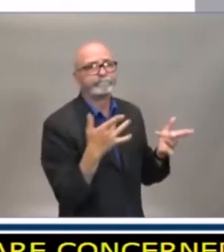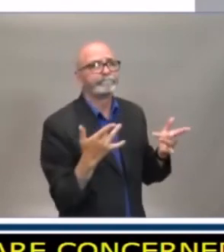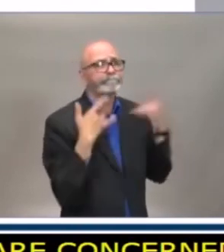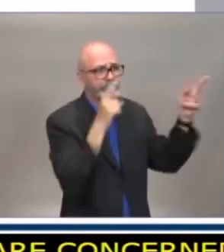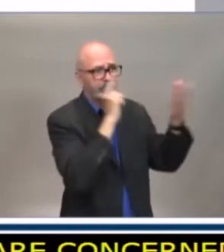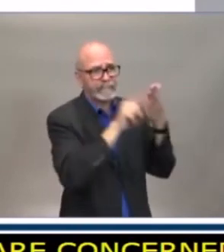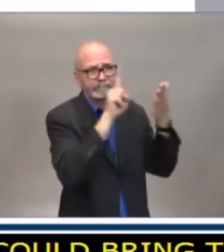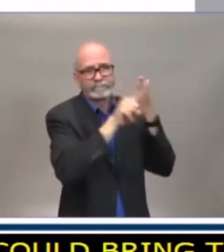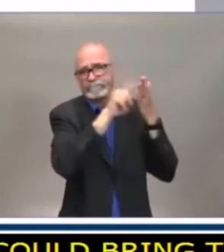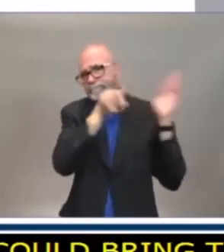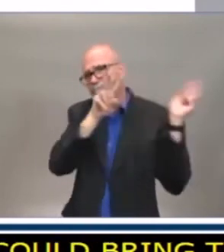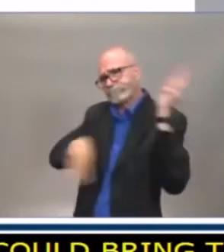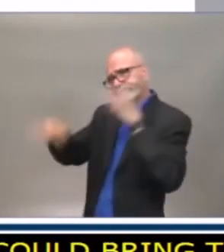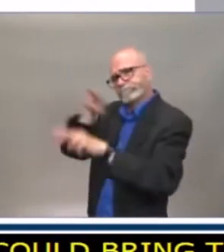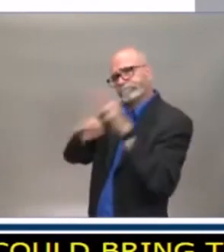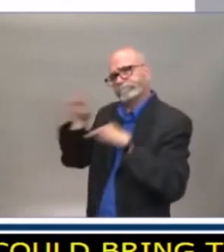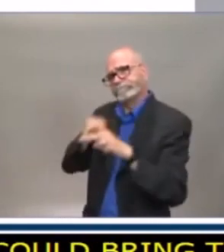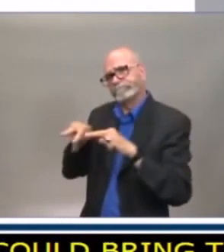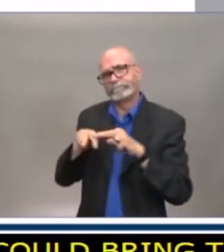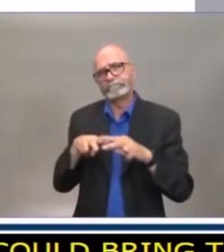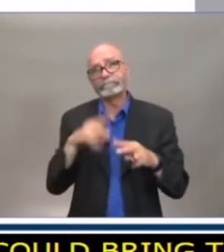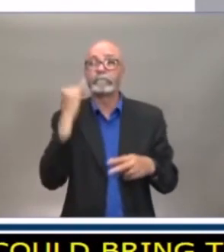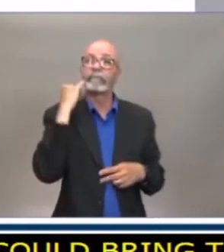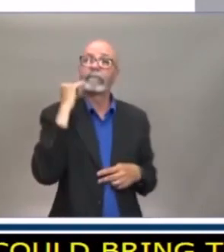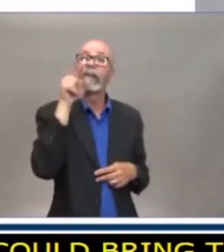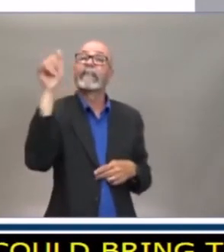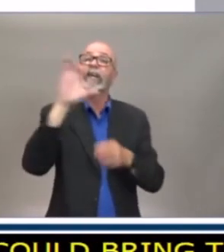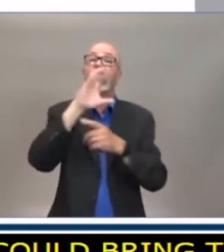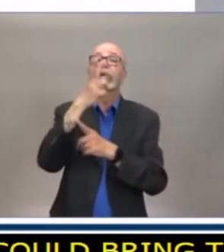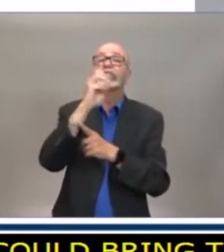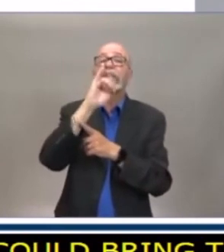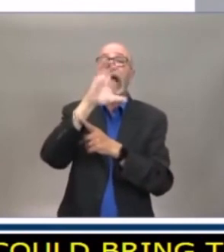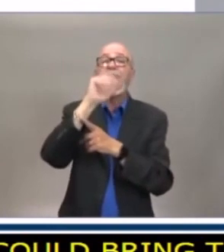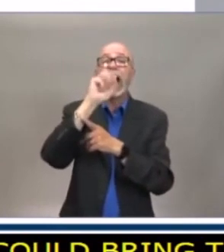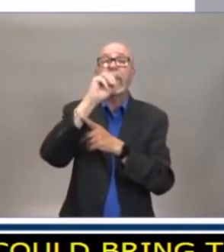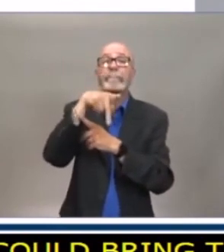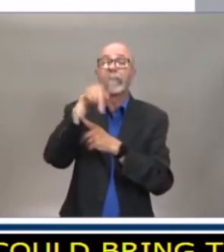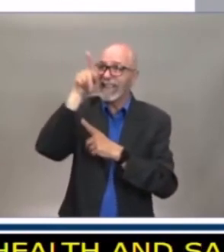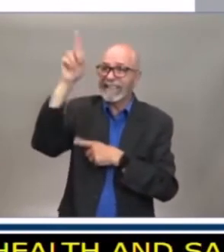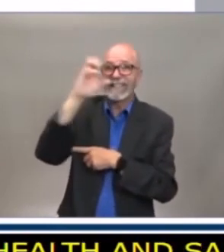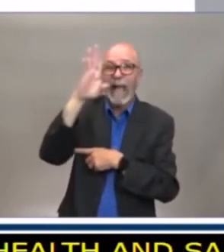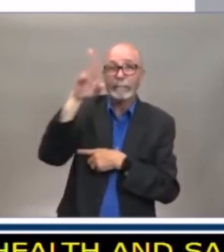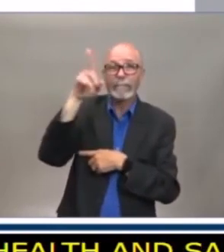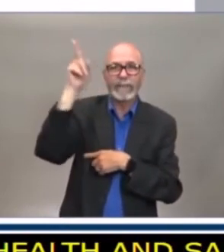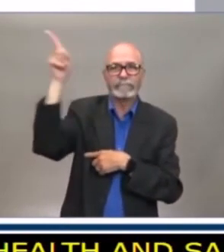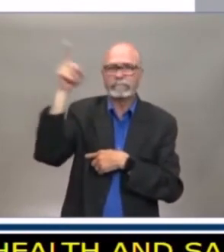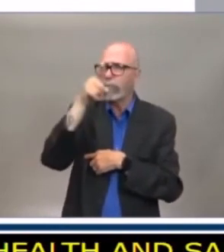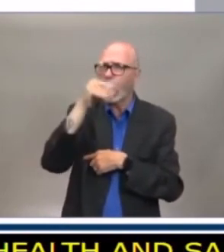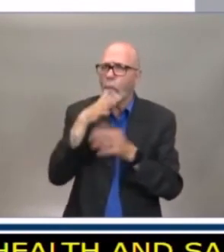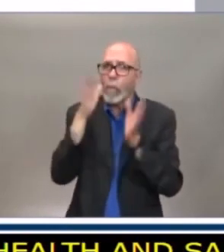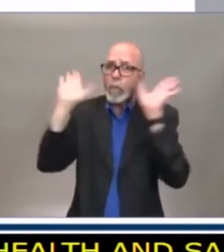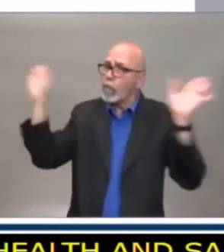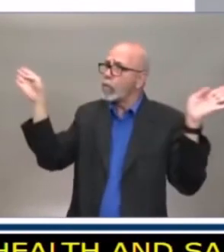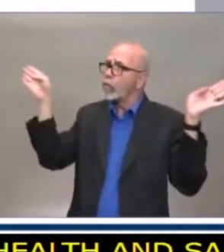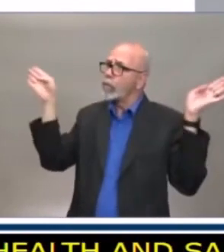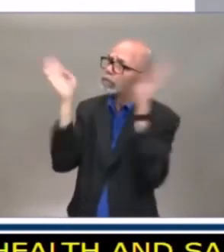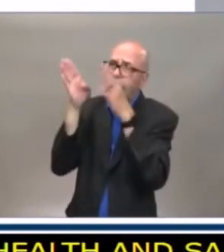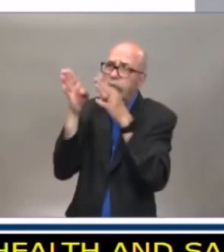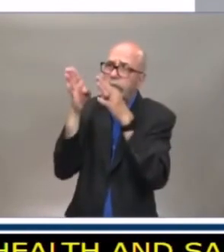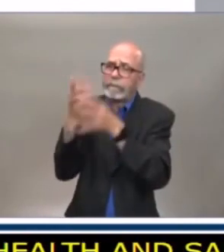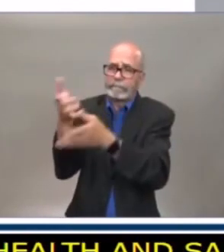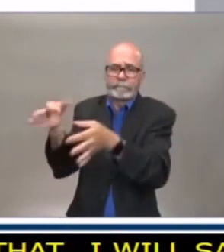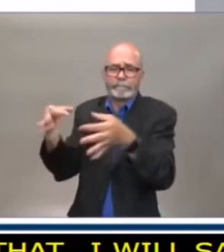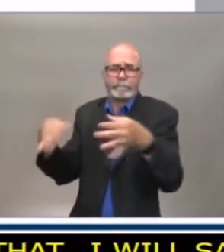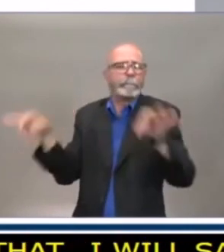that, in general, in the Shedekamp area, there's been a substantive amount of attention paid to with fishers from coming from other